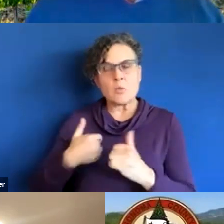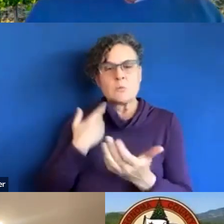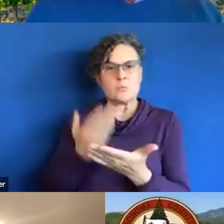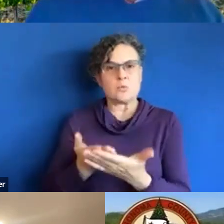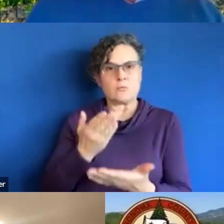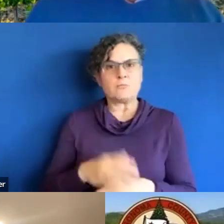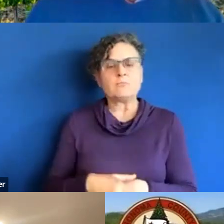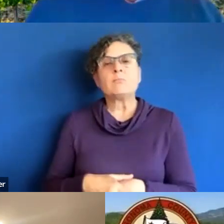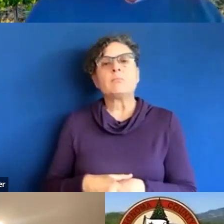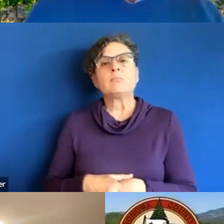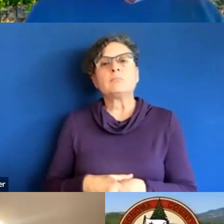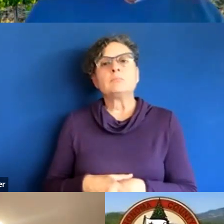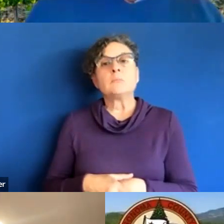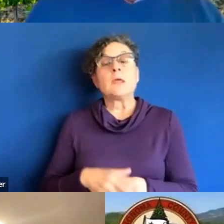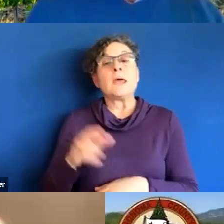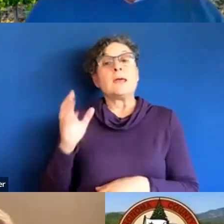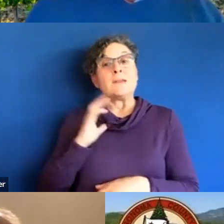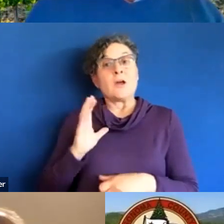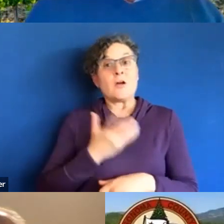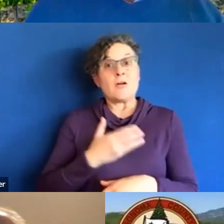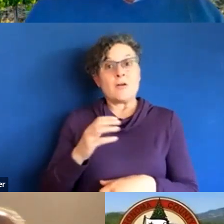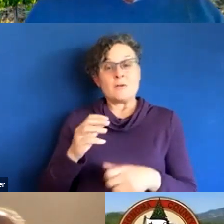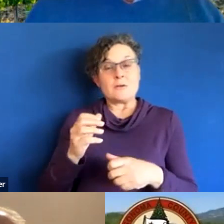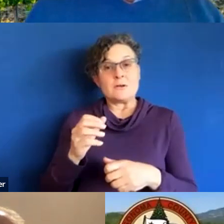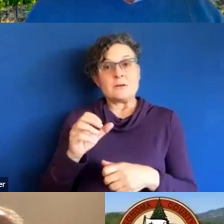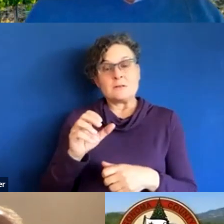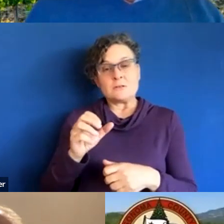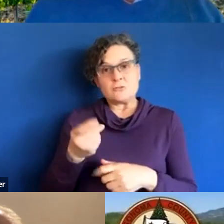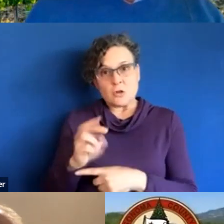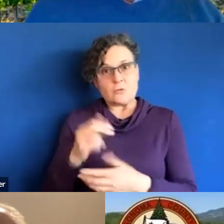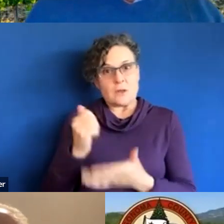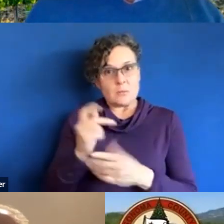helps people get on their way to a better life.